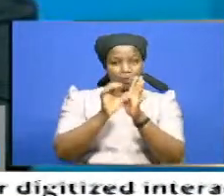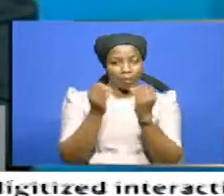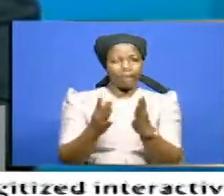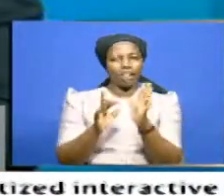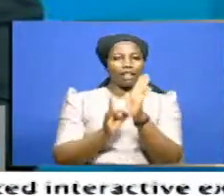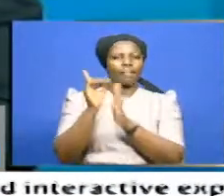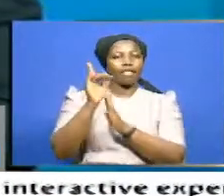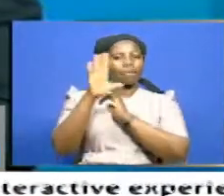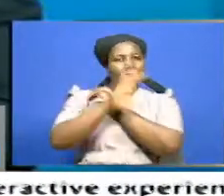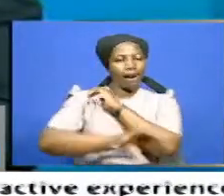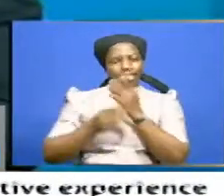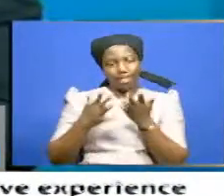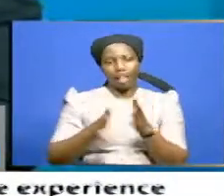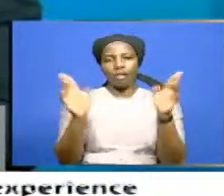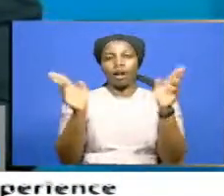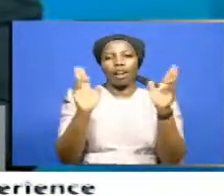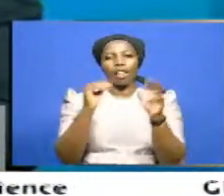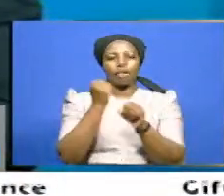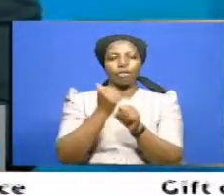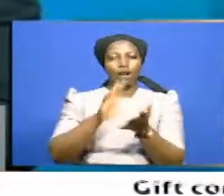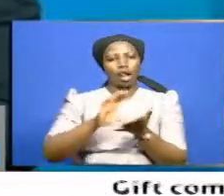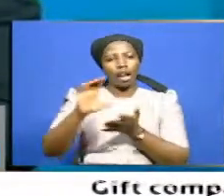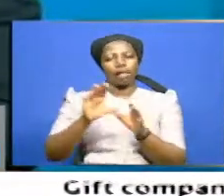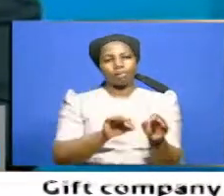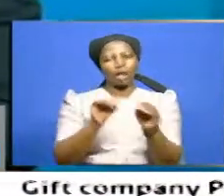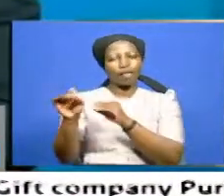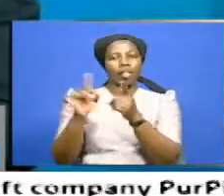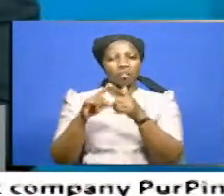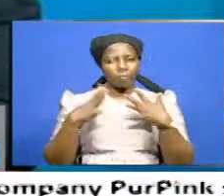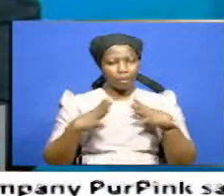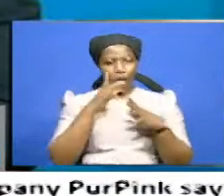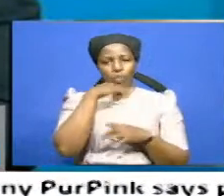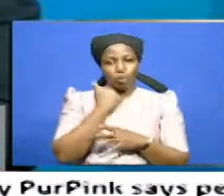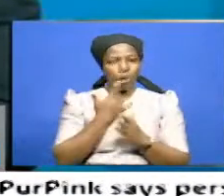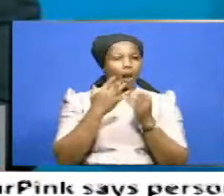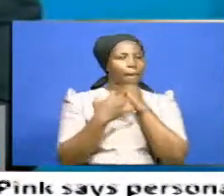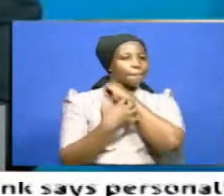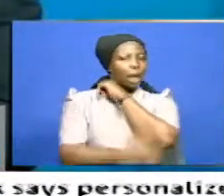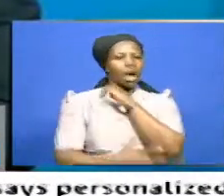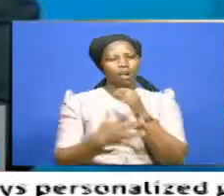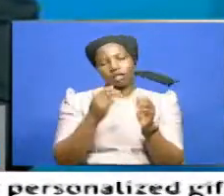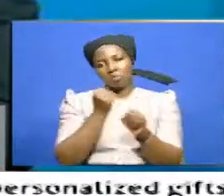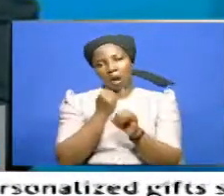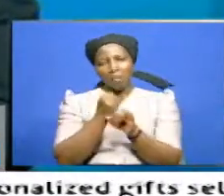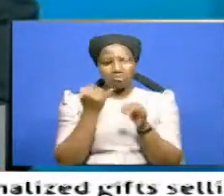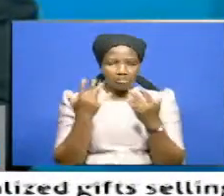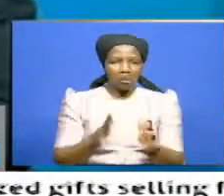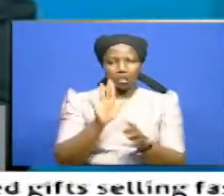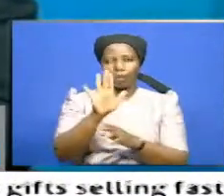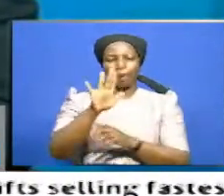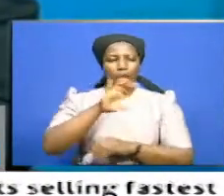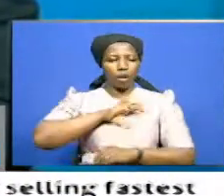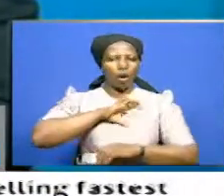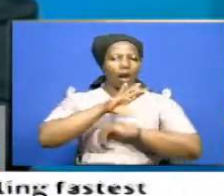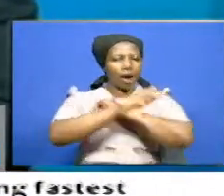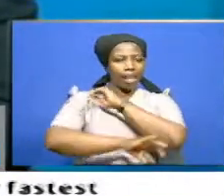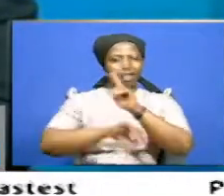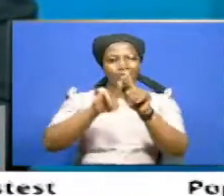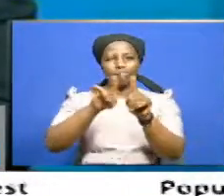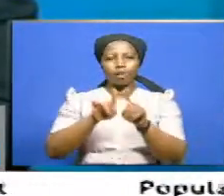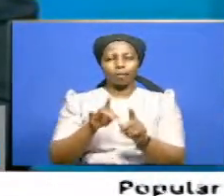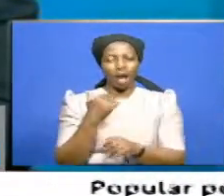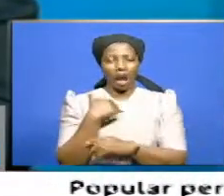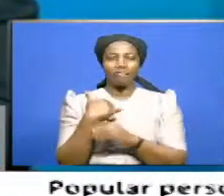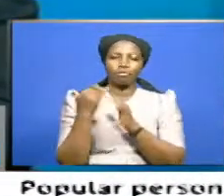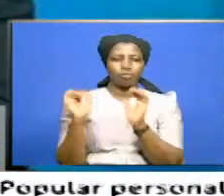are already doing cash transfers to people who are vulnerable, who've lost jobs in their own countries. They're even going to rescue plans for